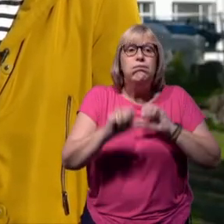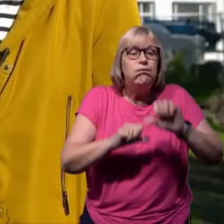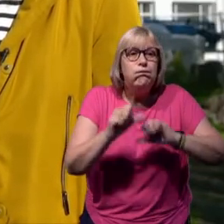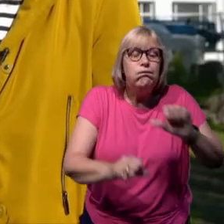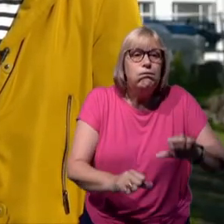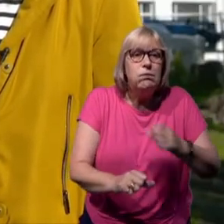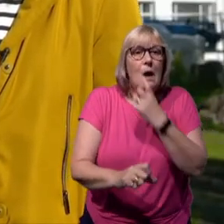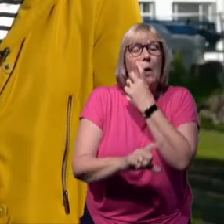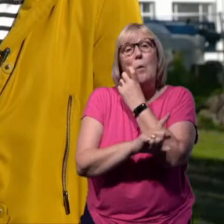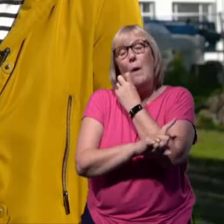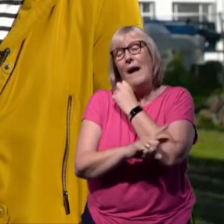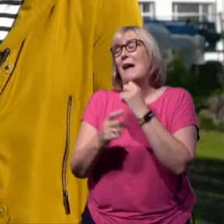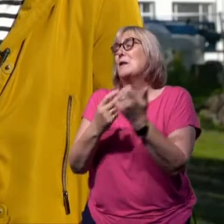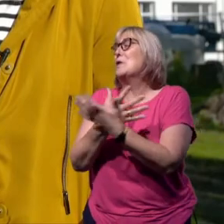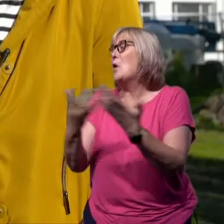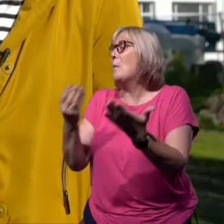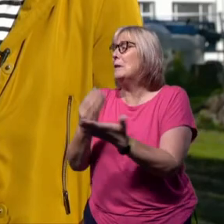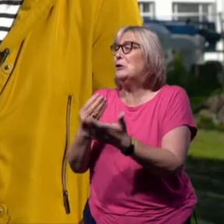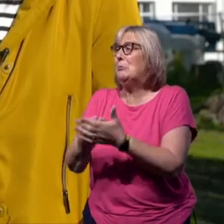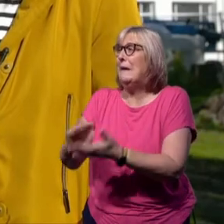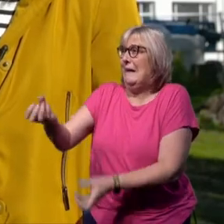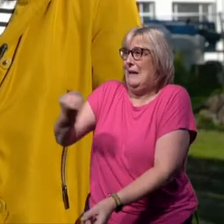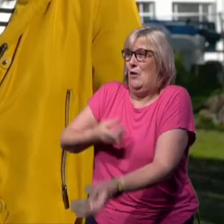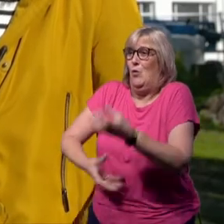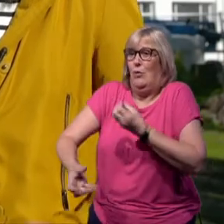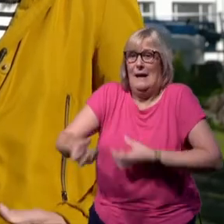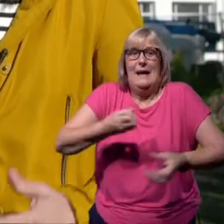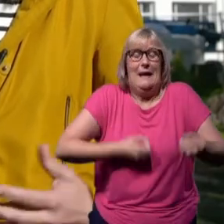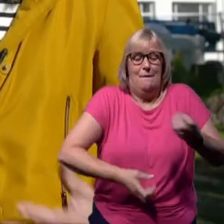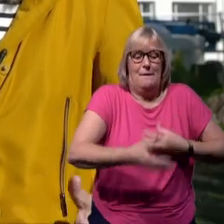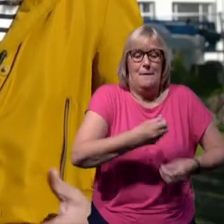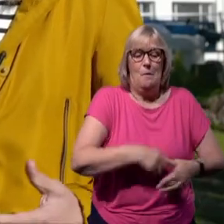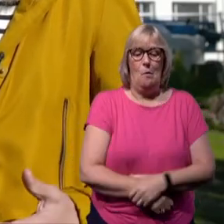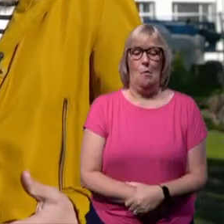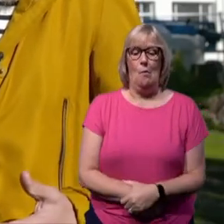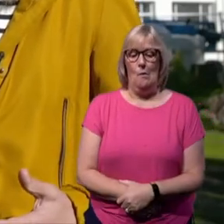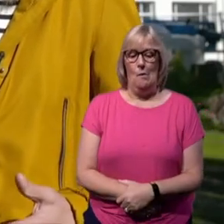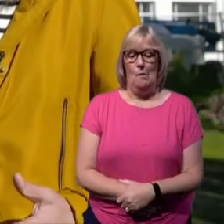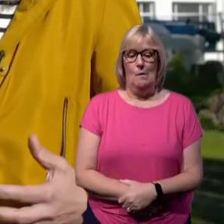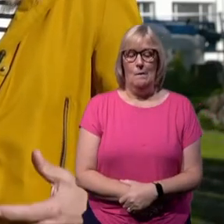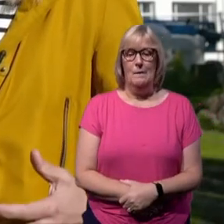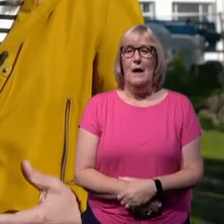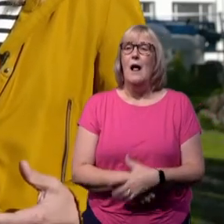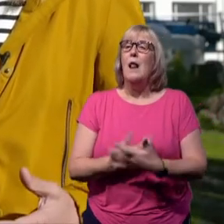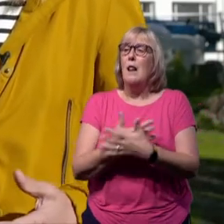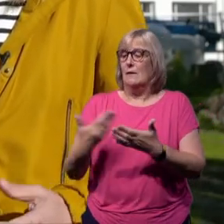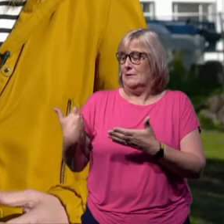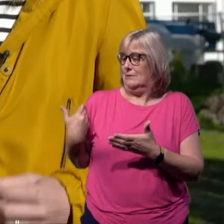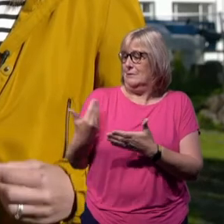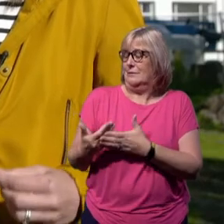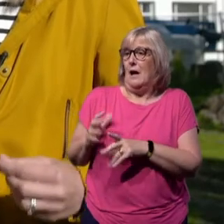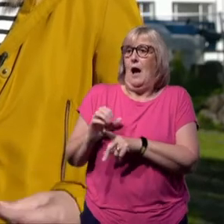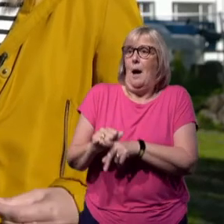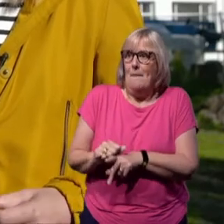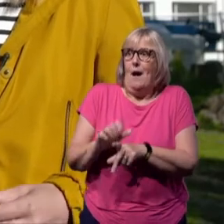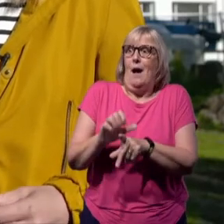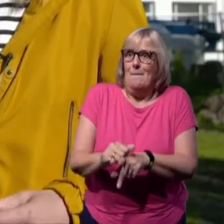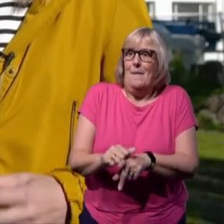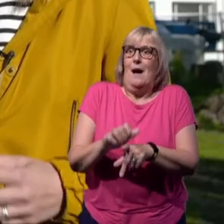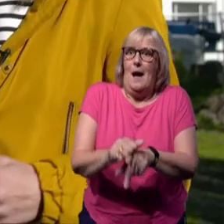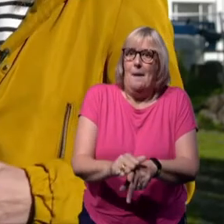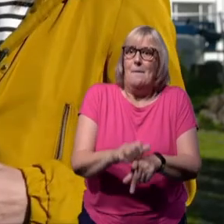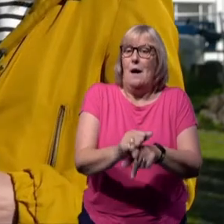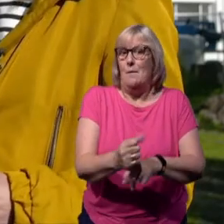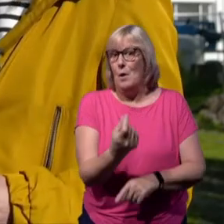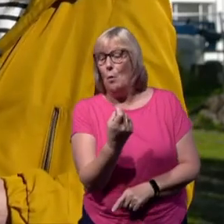and generous financial support of so many. We have reached numerous milestones and are now about to reach yet one more, which